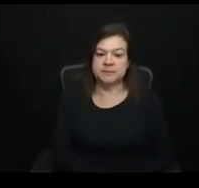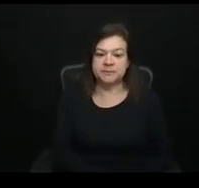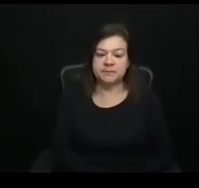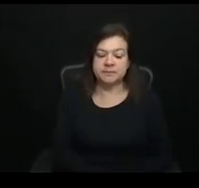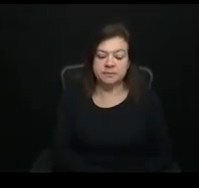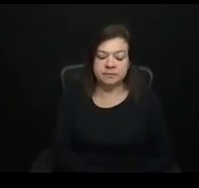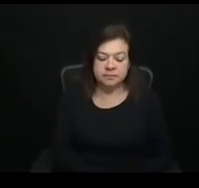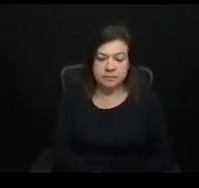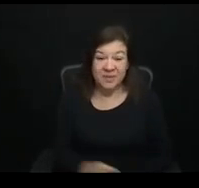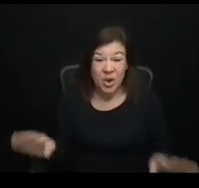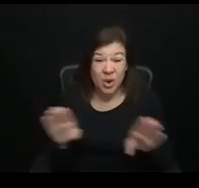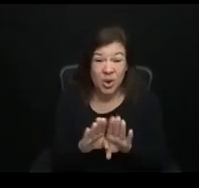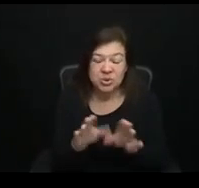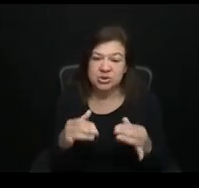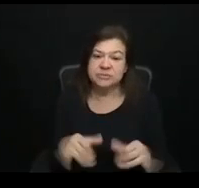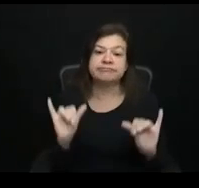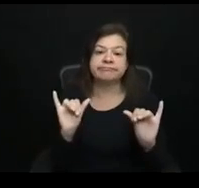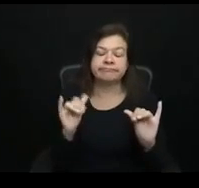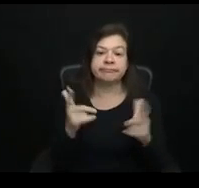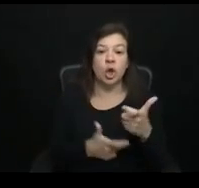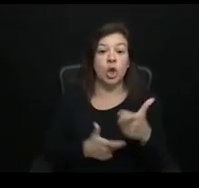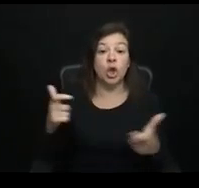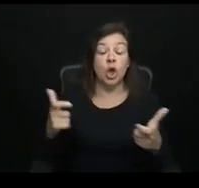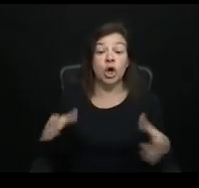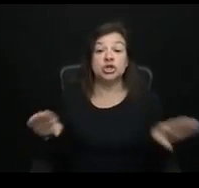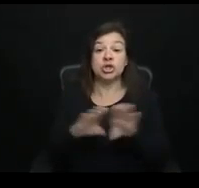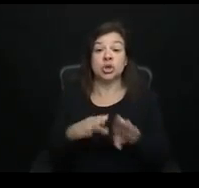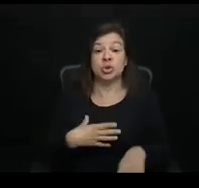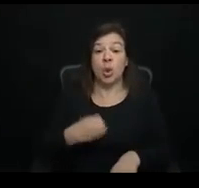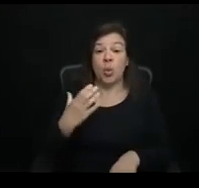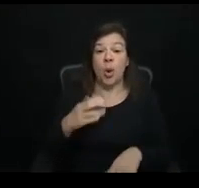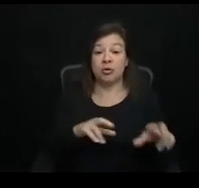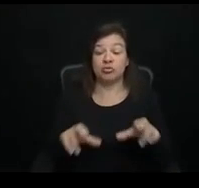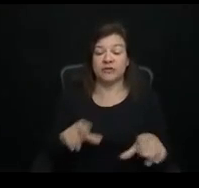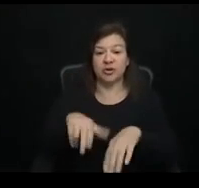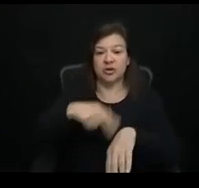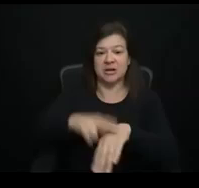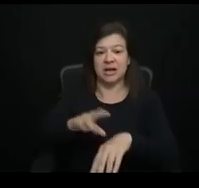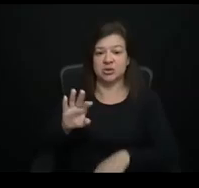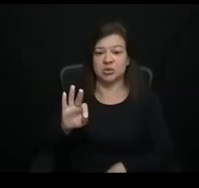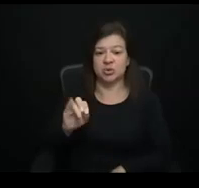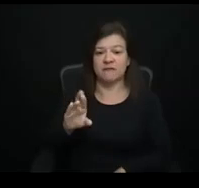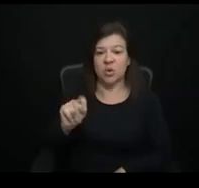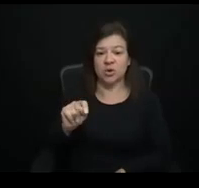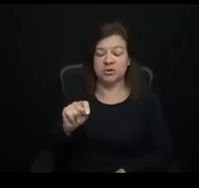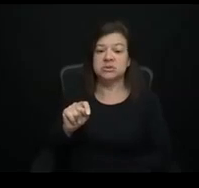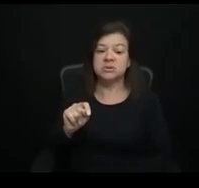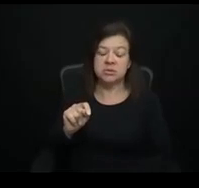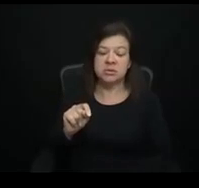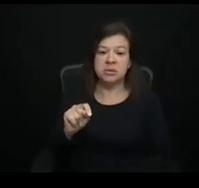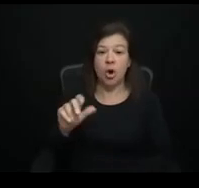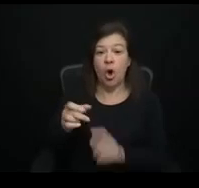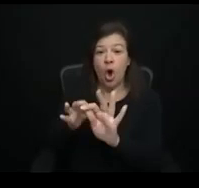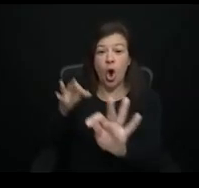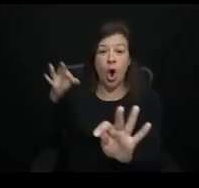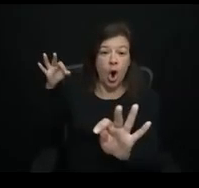Closures are still in effect, large closure on the White River National Forest. And again, as been mentioned a couple of meetings, archery season, hunting season's